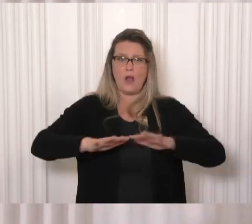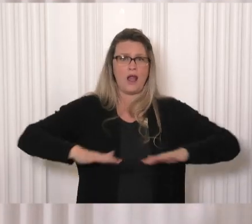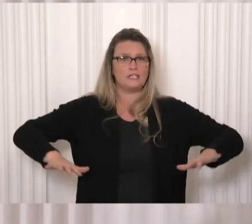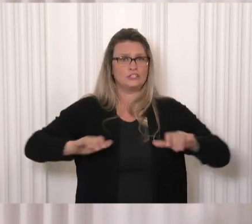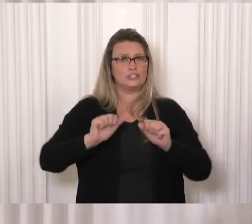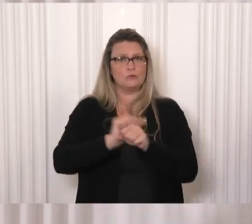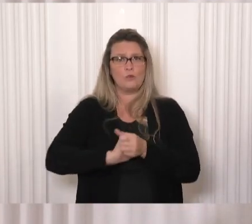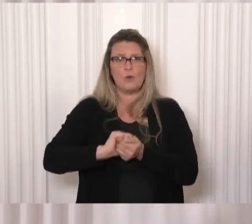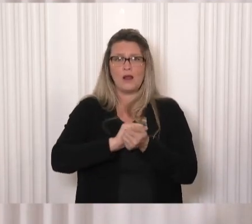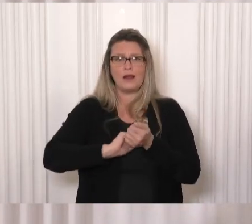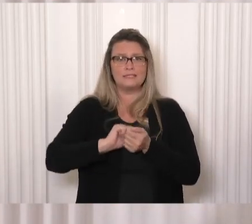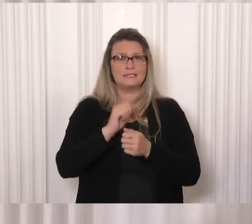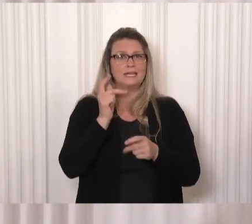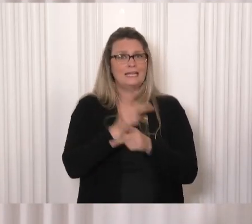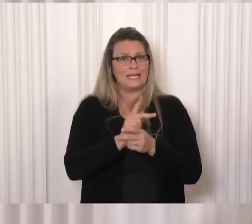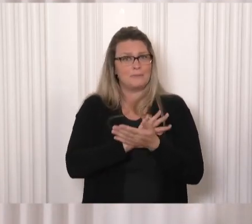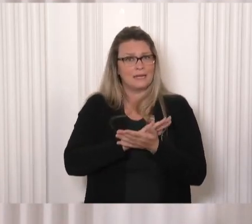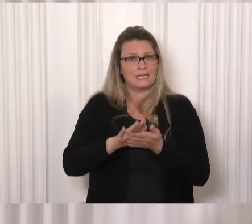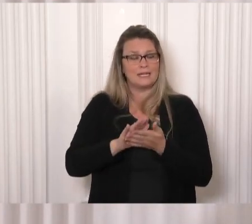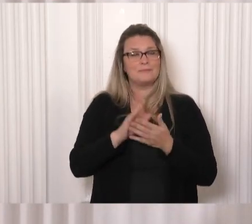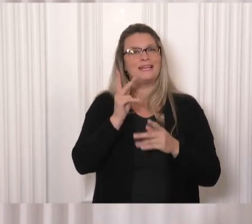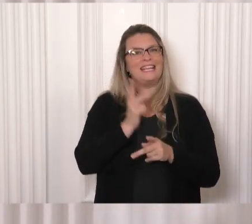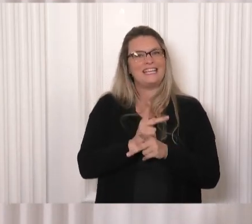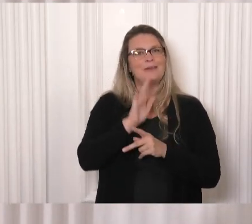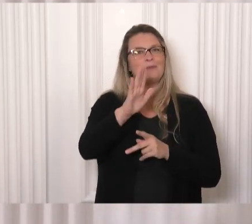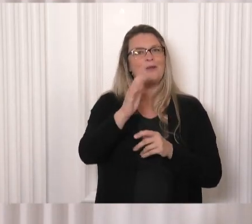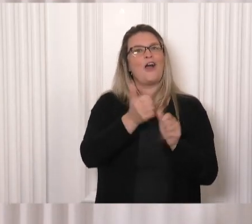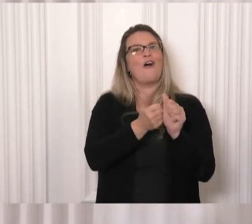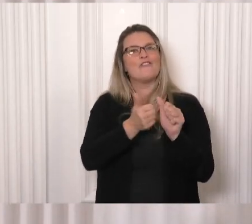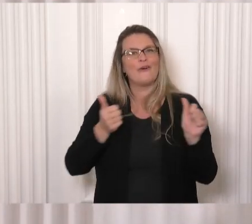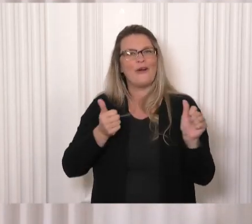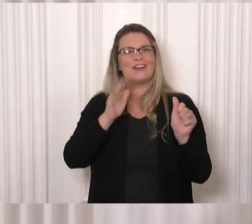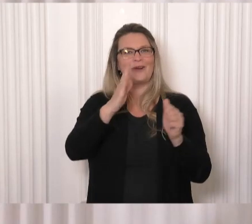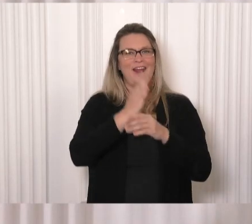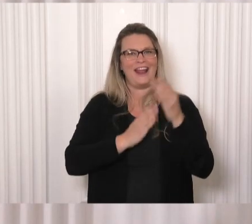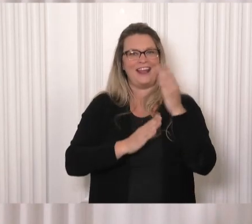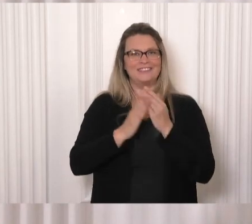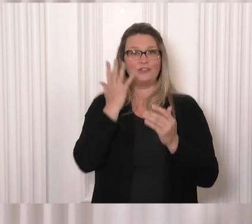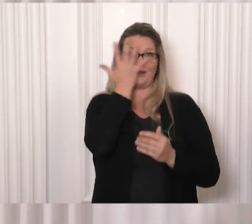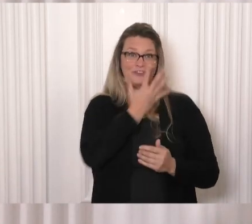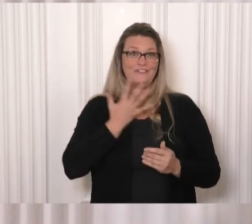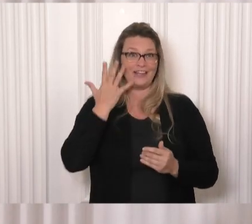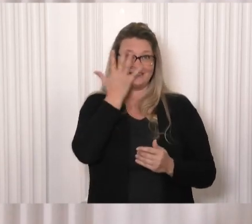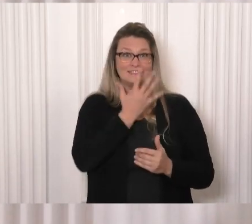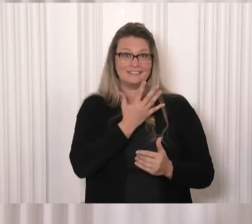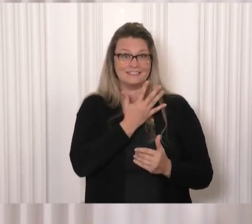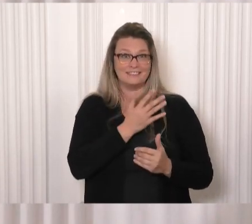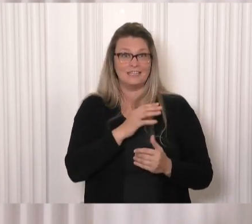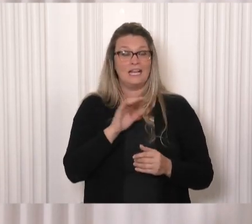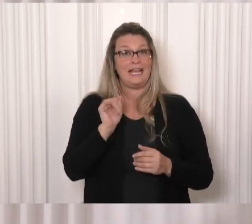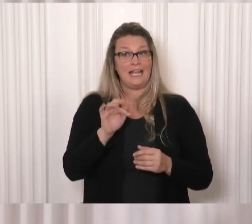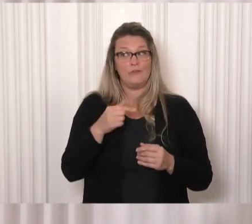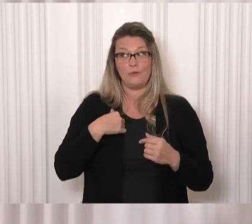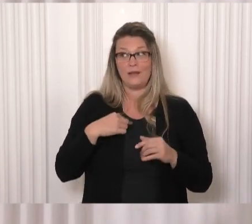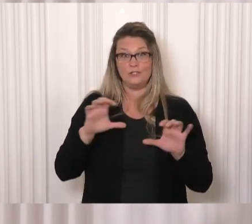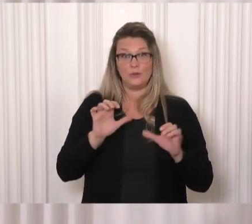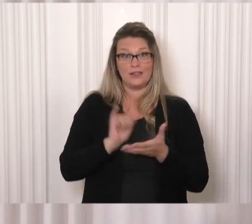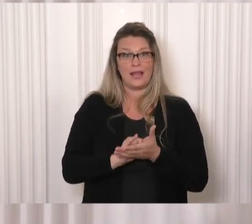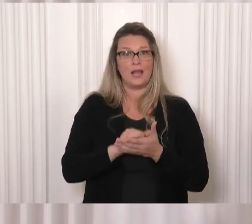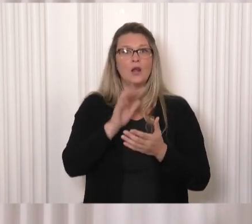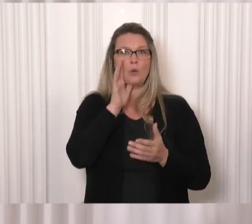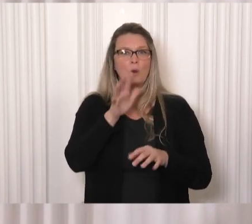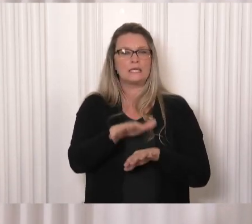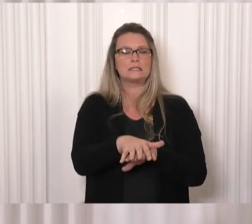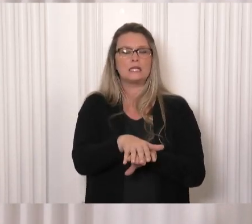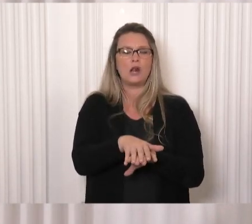off. And then keep your hands away from your face. And if we do that effectively, then we will slow down the spread of this virus